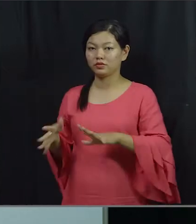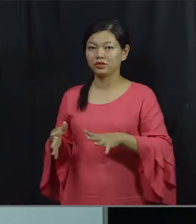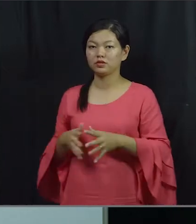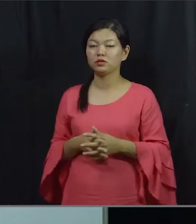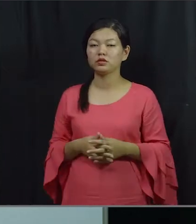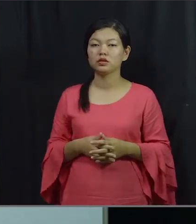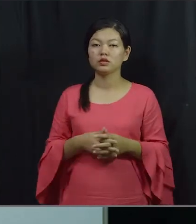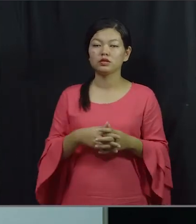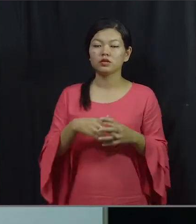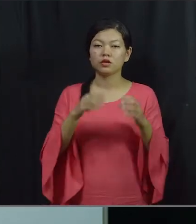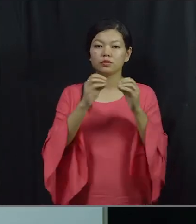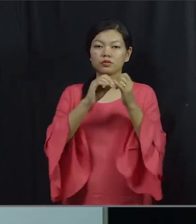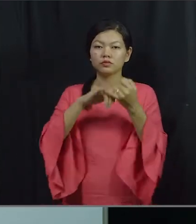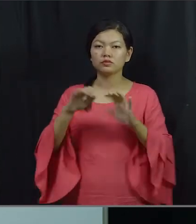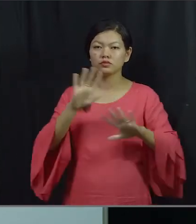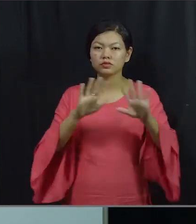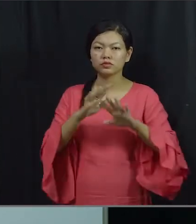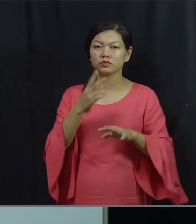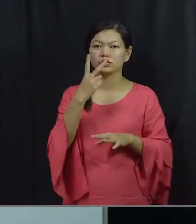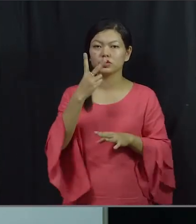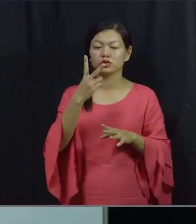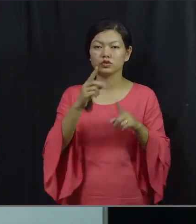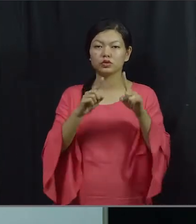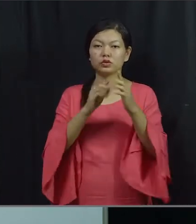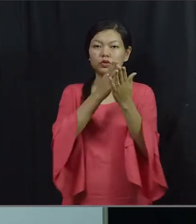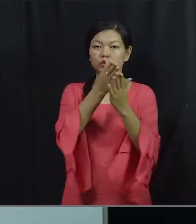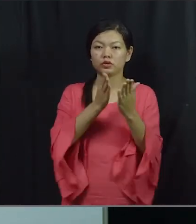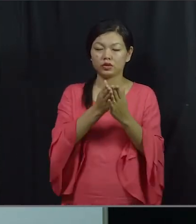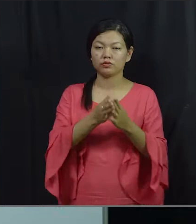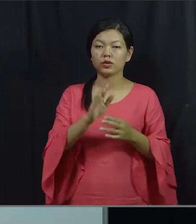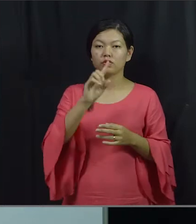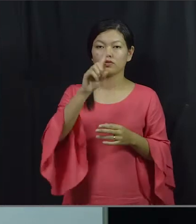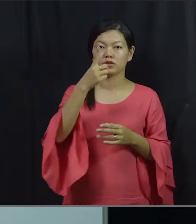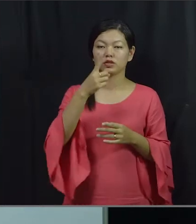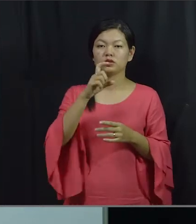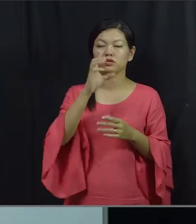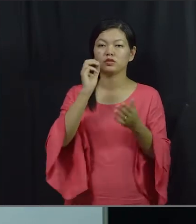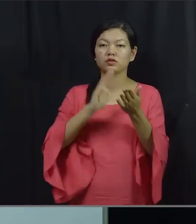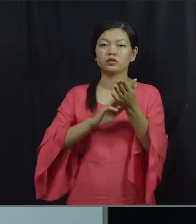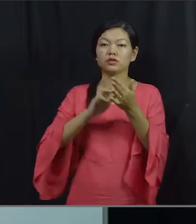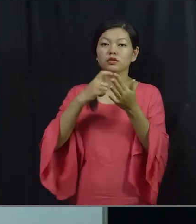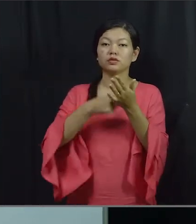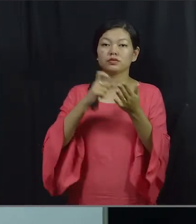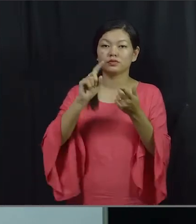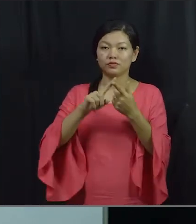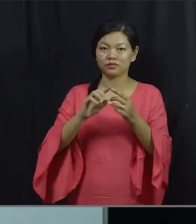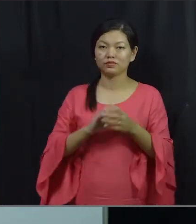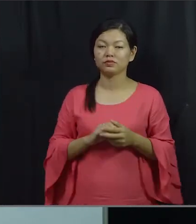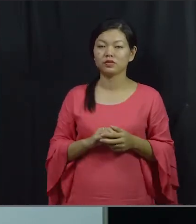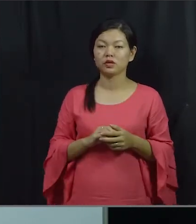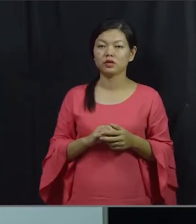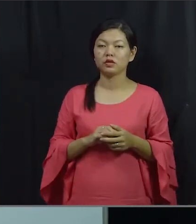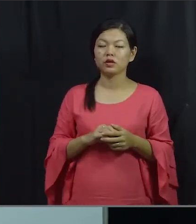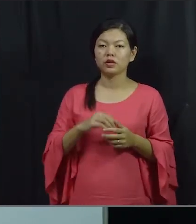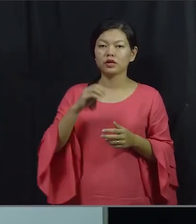be divided into two, that is industry and commerce, isn't it? And then we took up types of industry. And so in types of industry, there are primary industry,